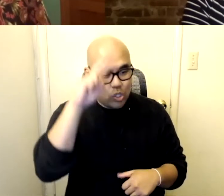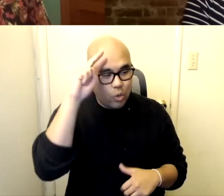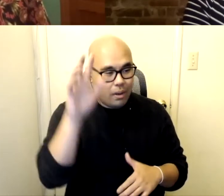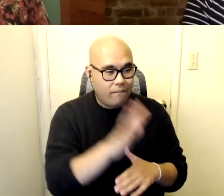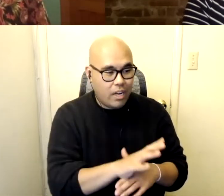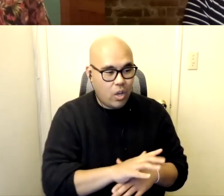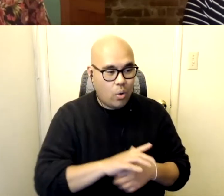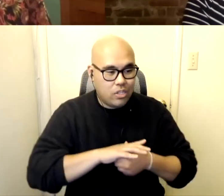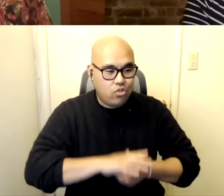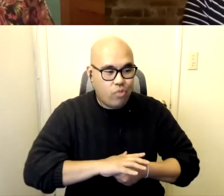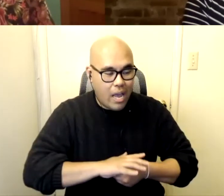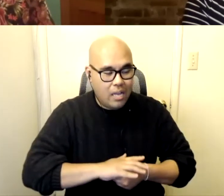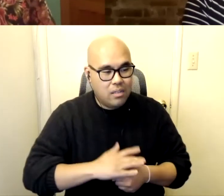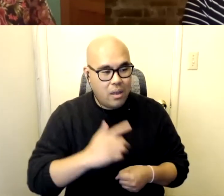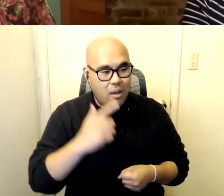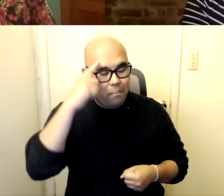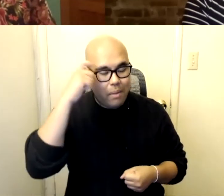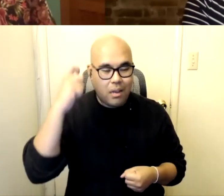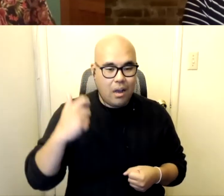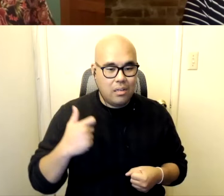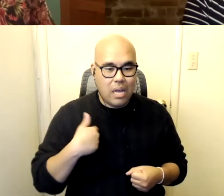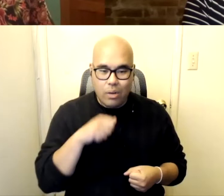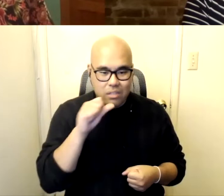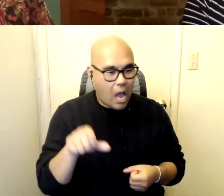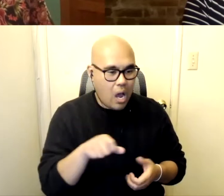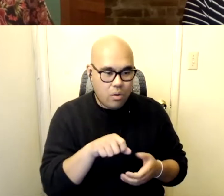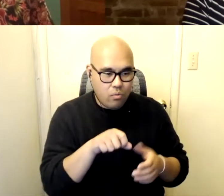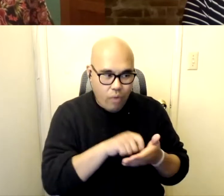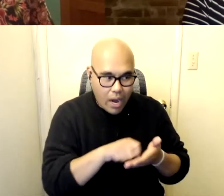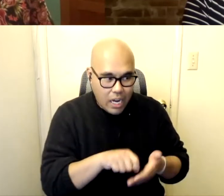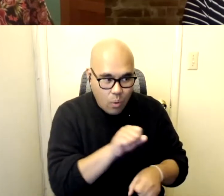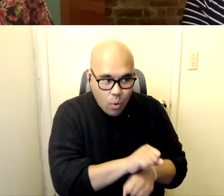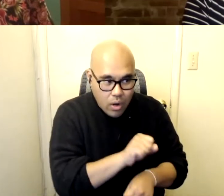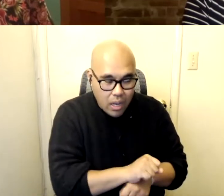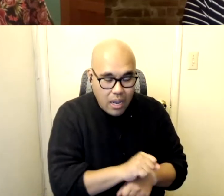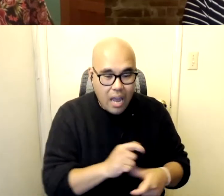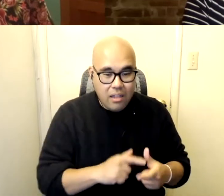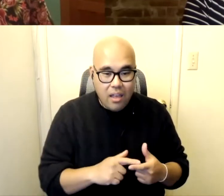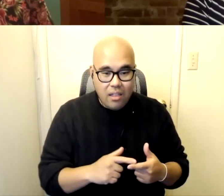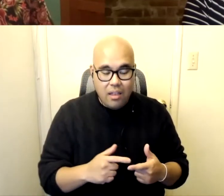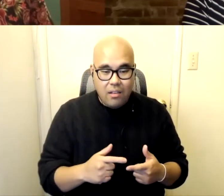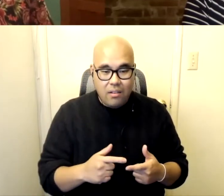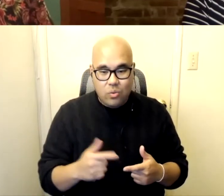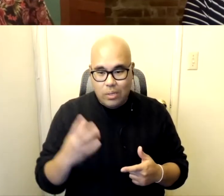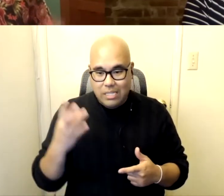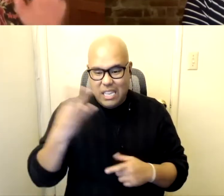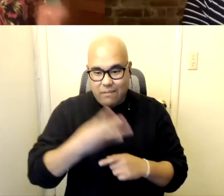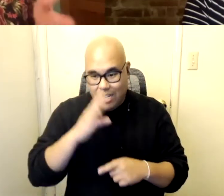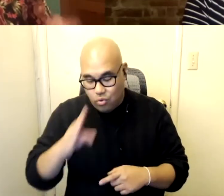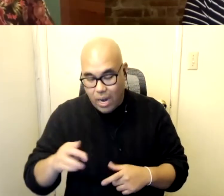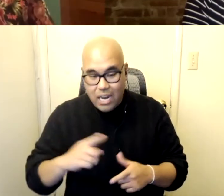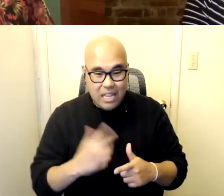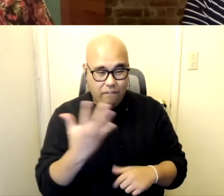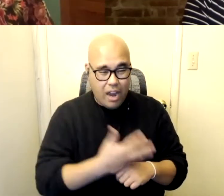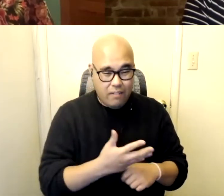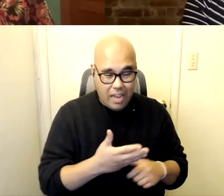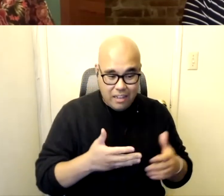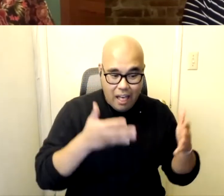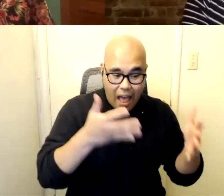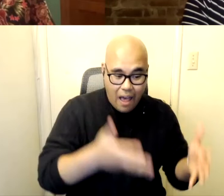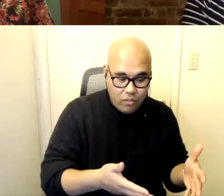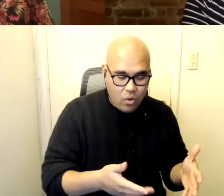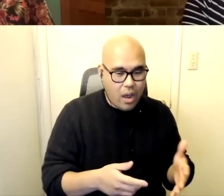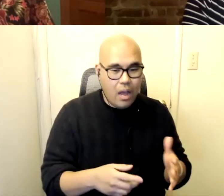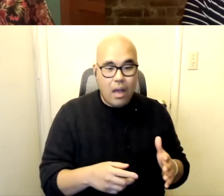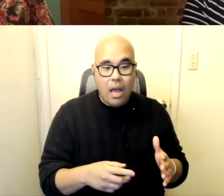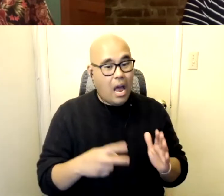the fact that I was like not getting work done. And then I spent the last 5 writing a huge amount of the passage that I just read